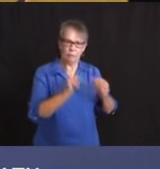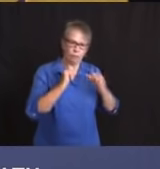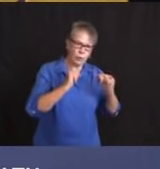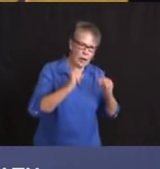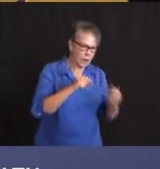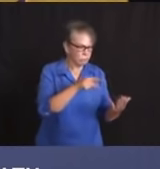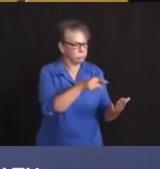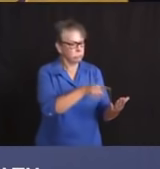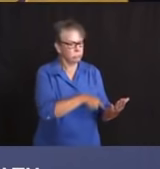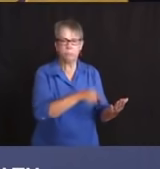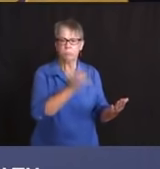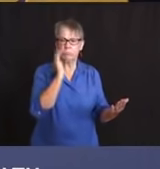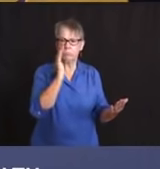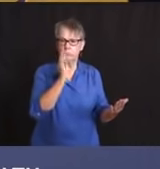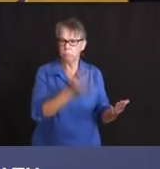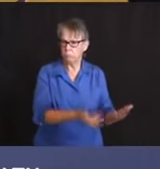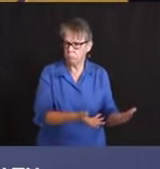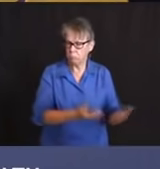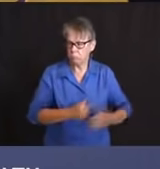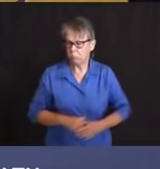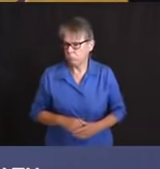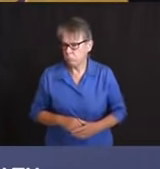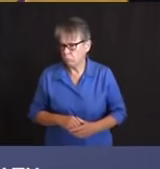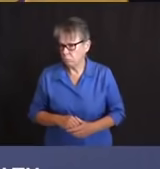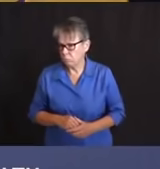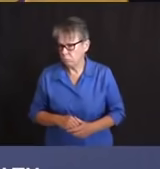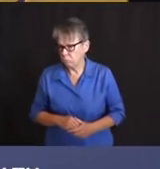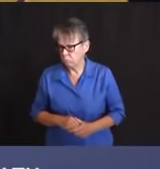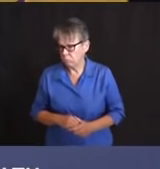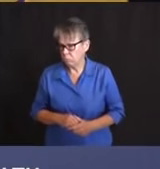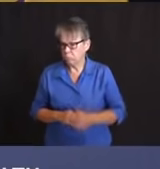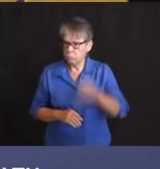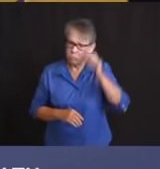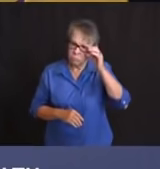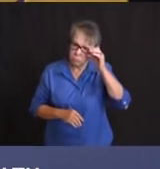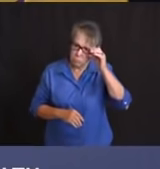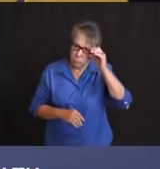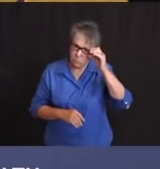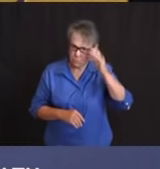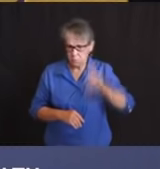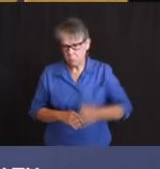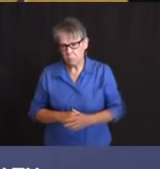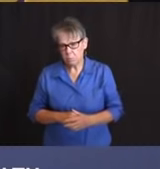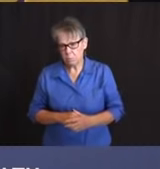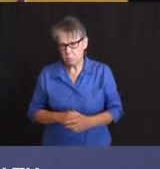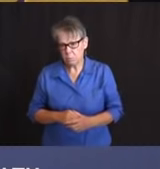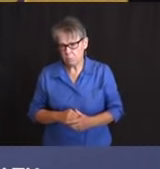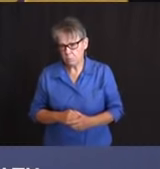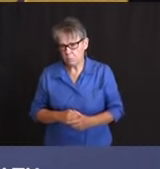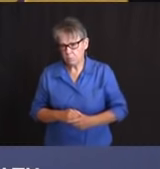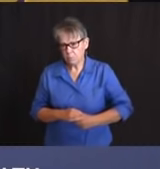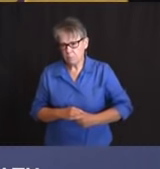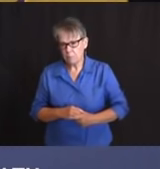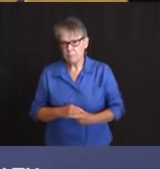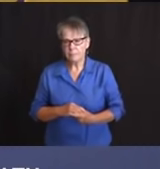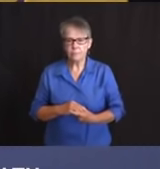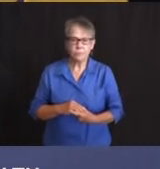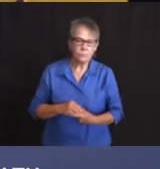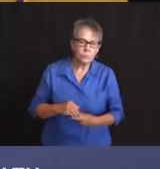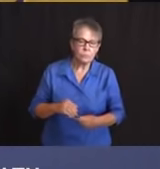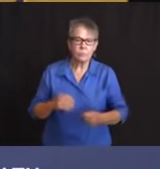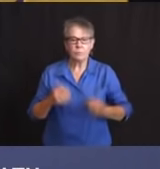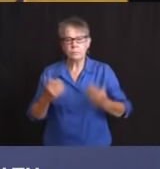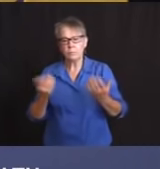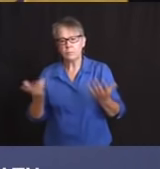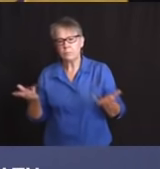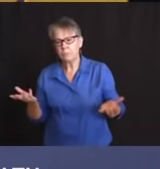for not just families to to have their child learn remotely, but also districts a few